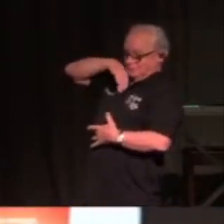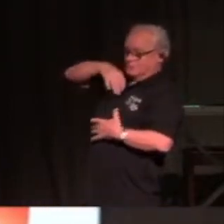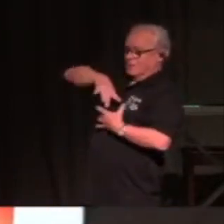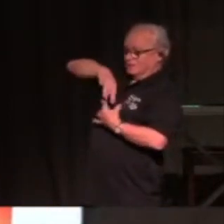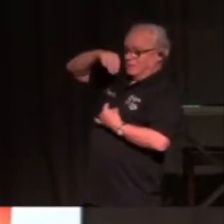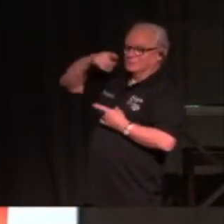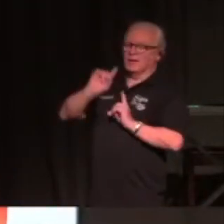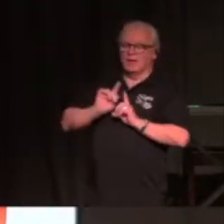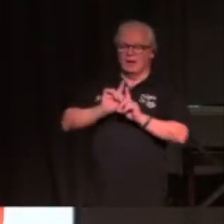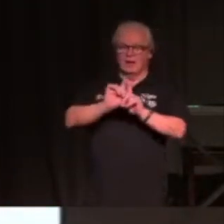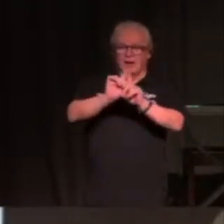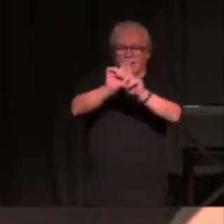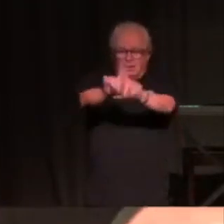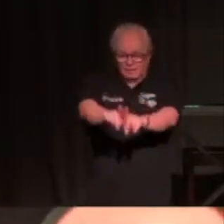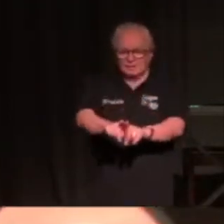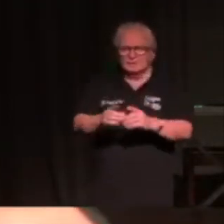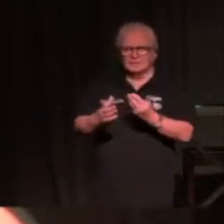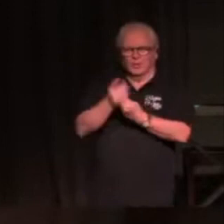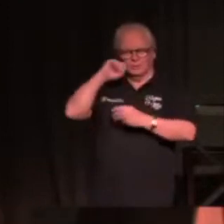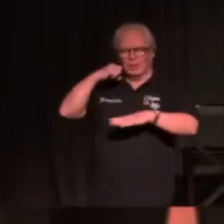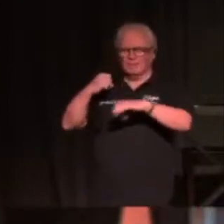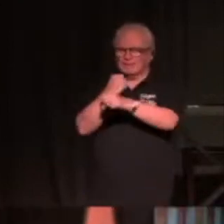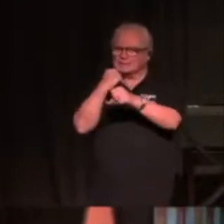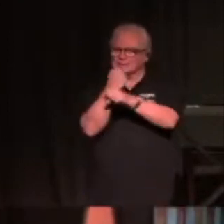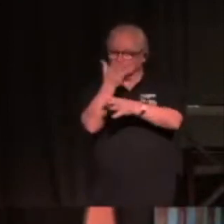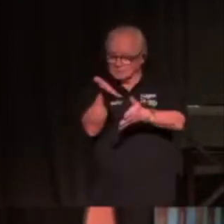it and like that, but he's interested in a relationship with